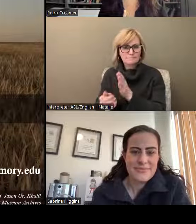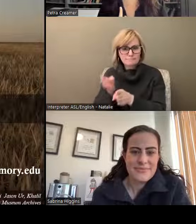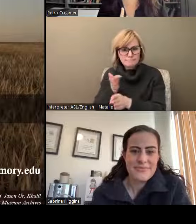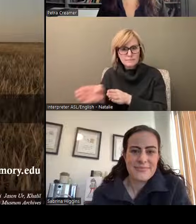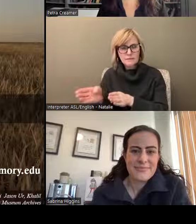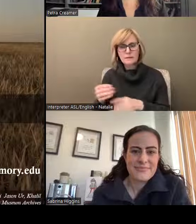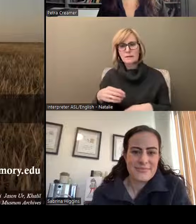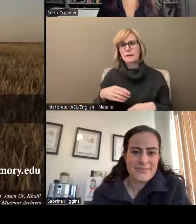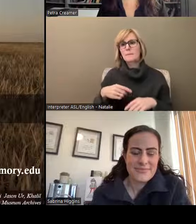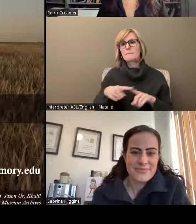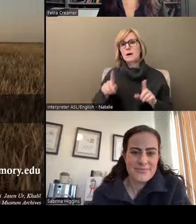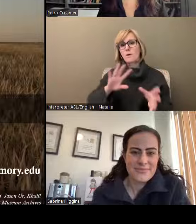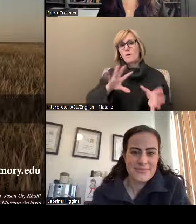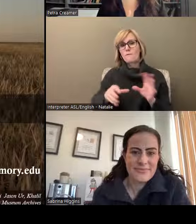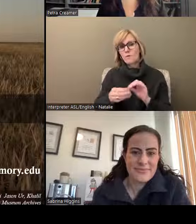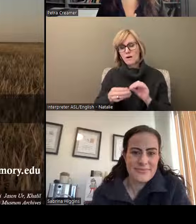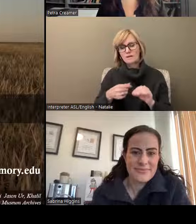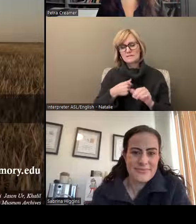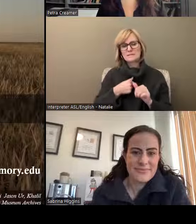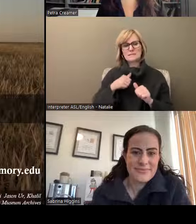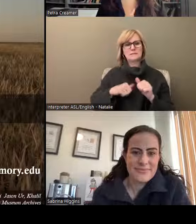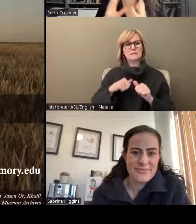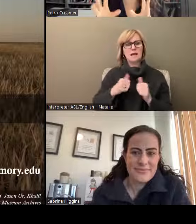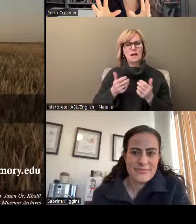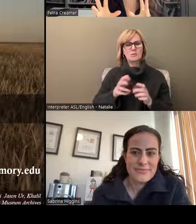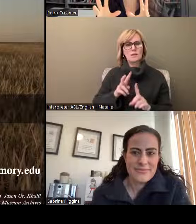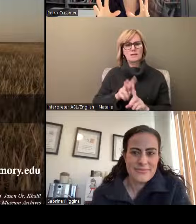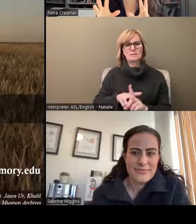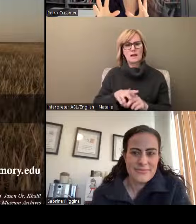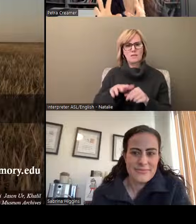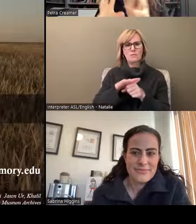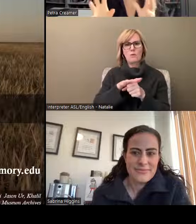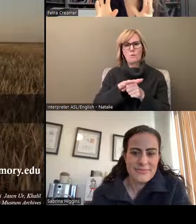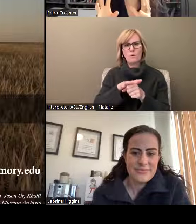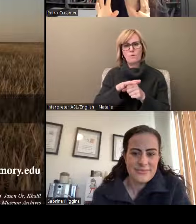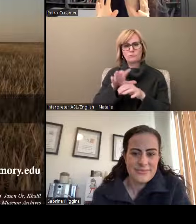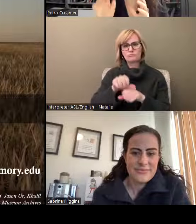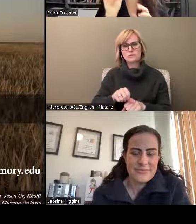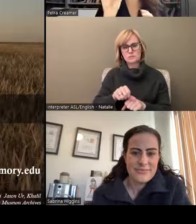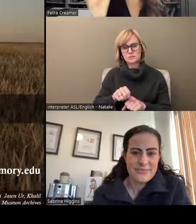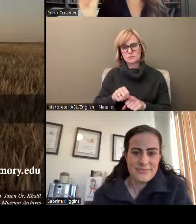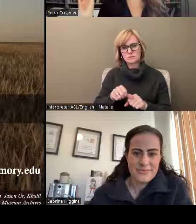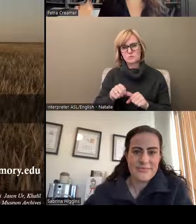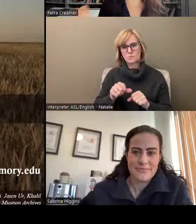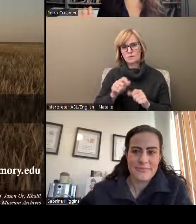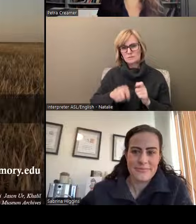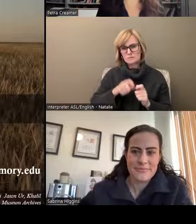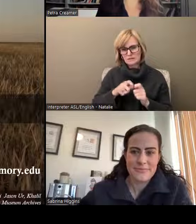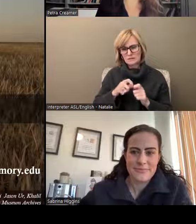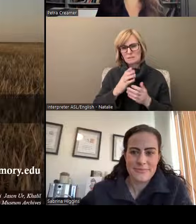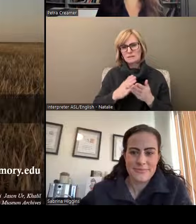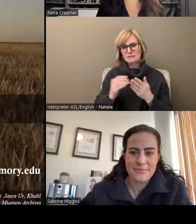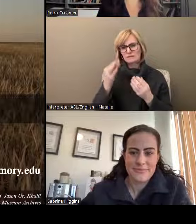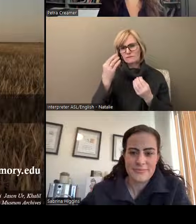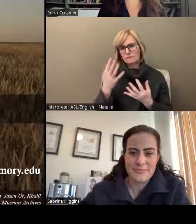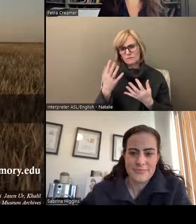But overall, I hesitate to assign local traditions to very particular pieces of material